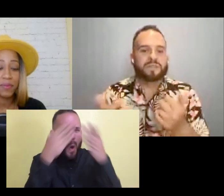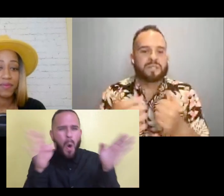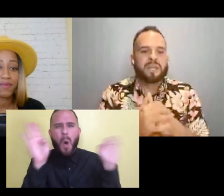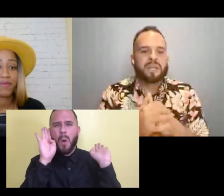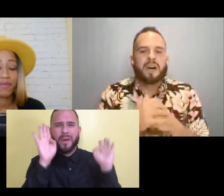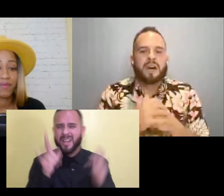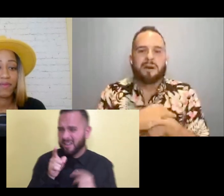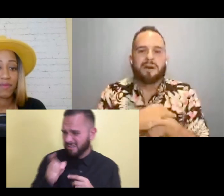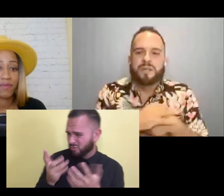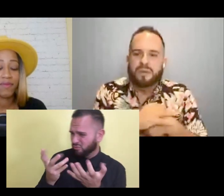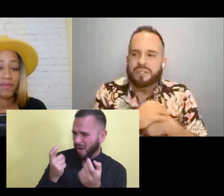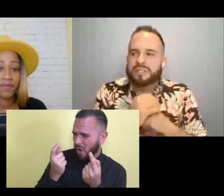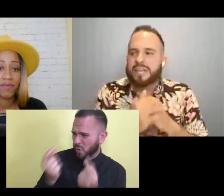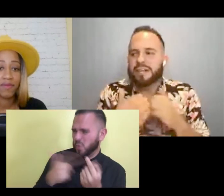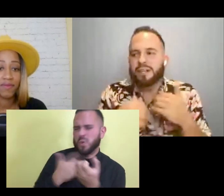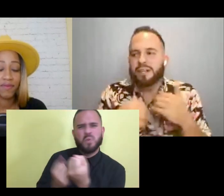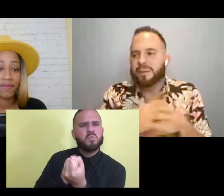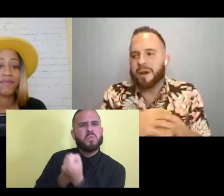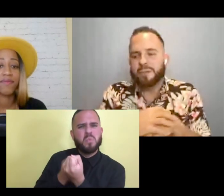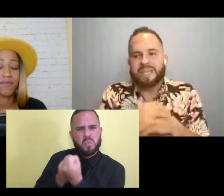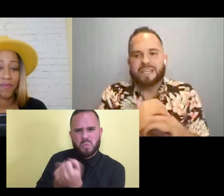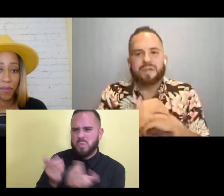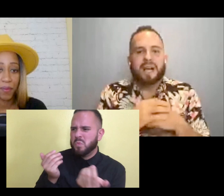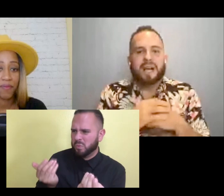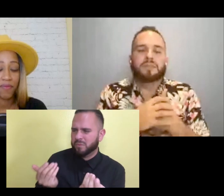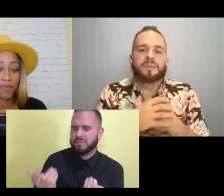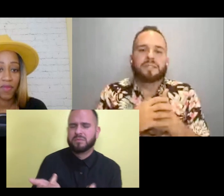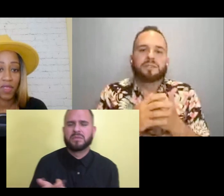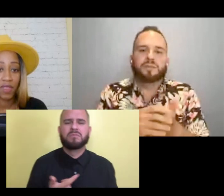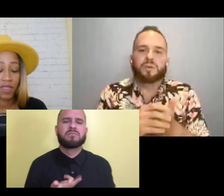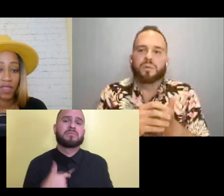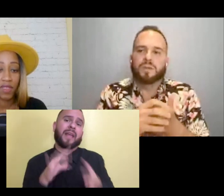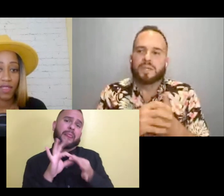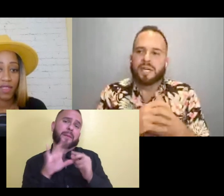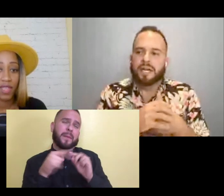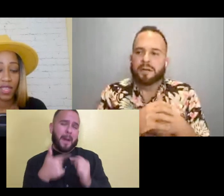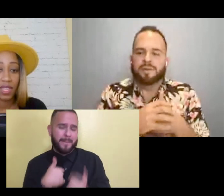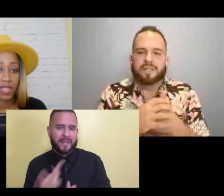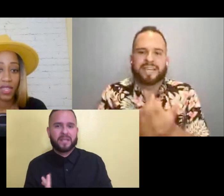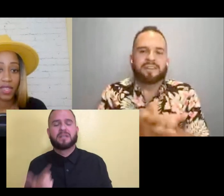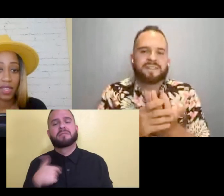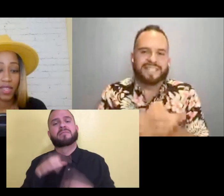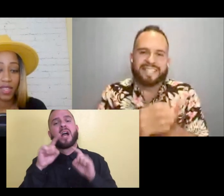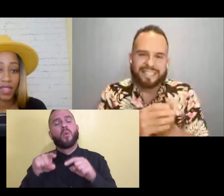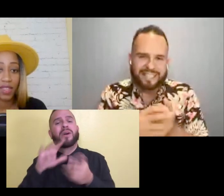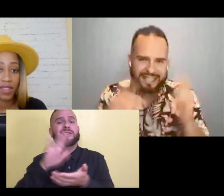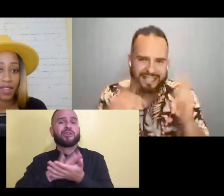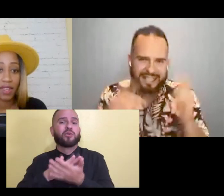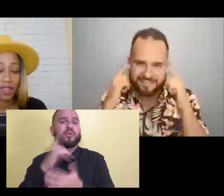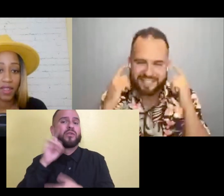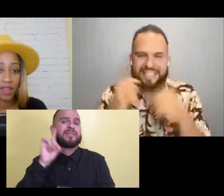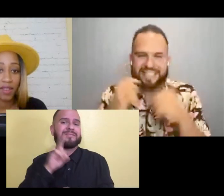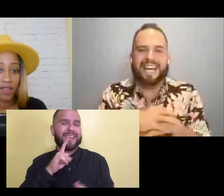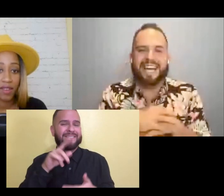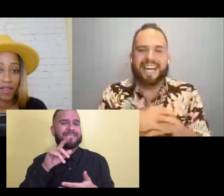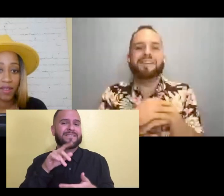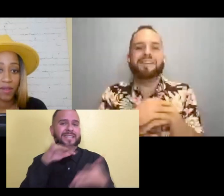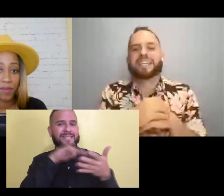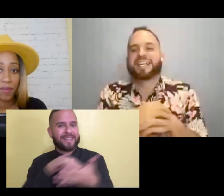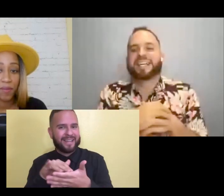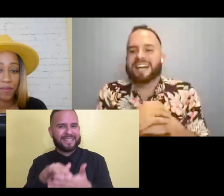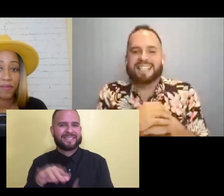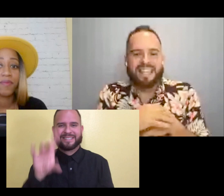support you. So just to get a little bit about me, so I actually went to school for deaf studies. That's deaf,